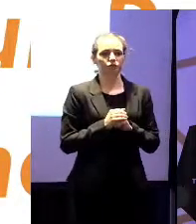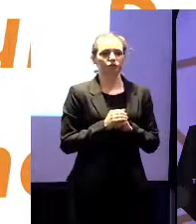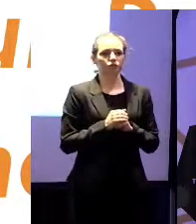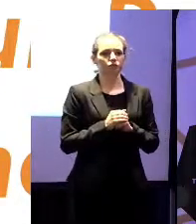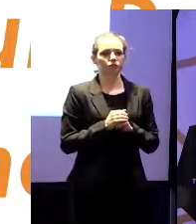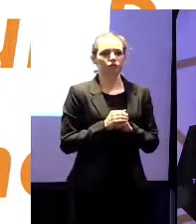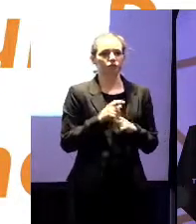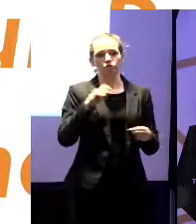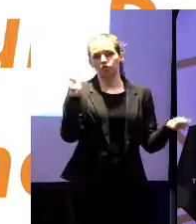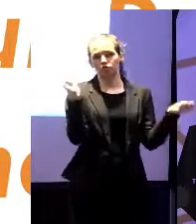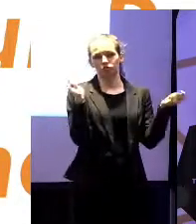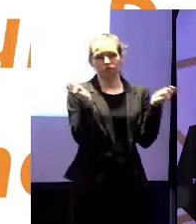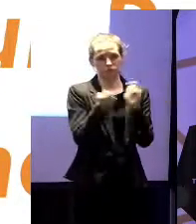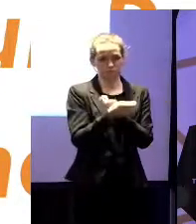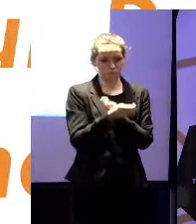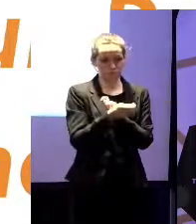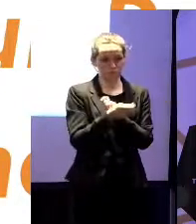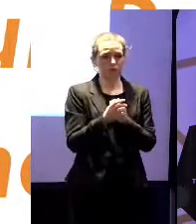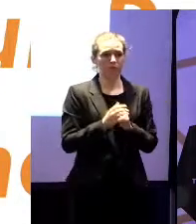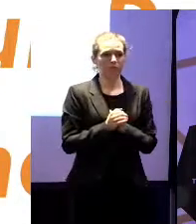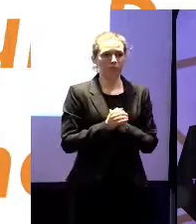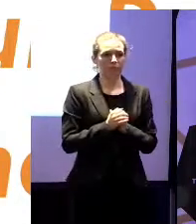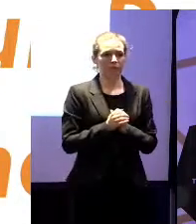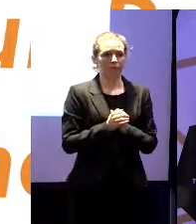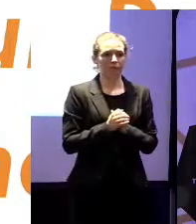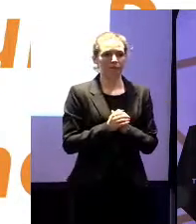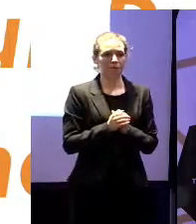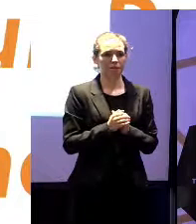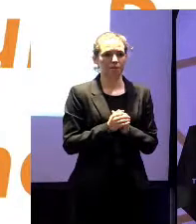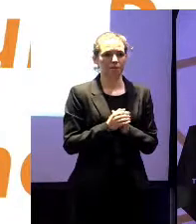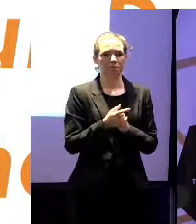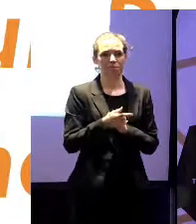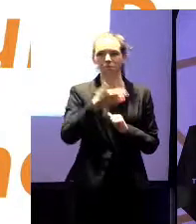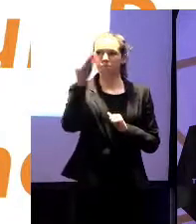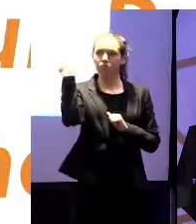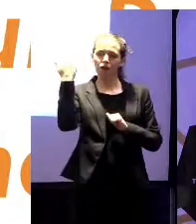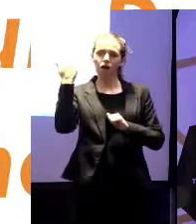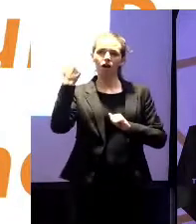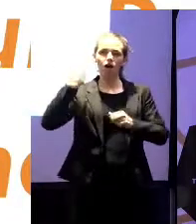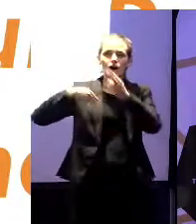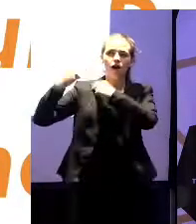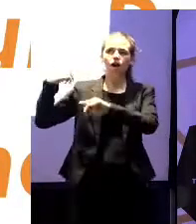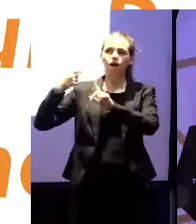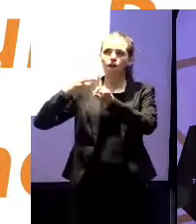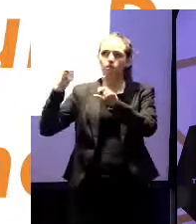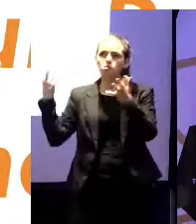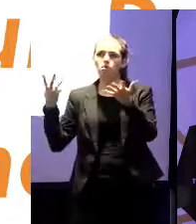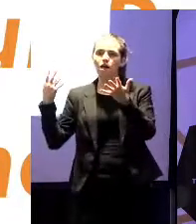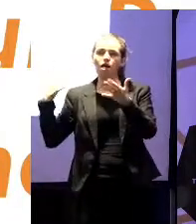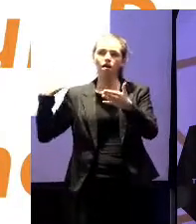of transformation and taking us back from where we are from and where we need to go to